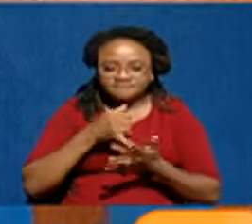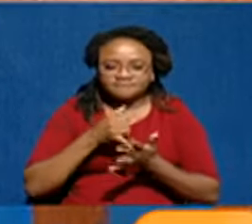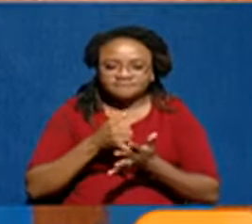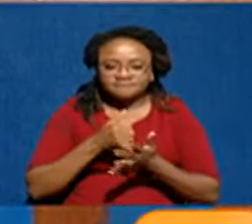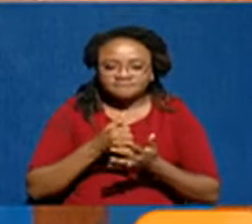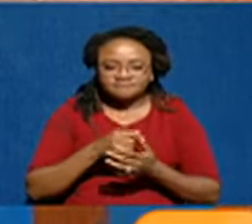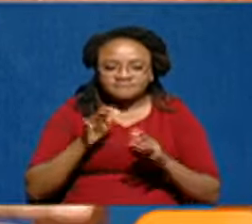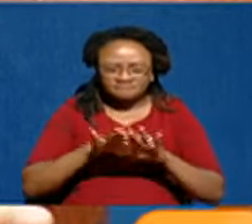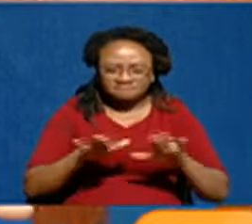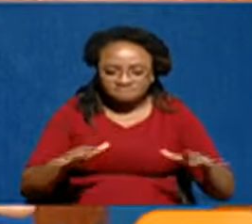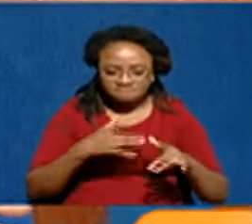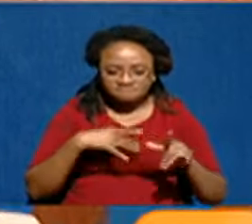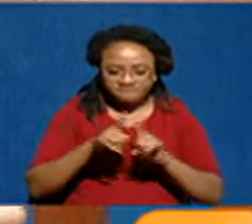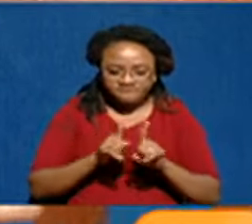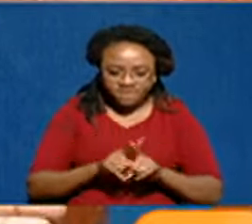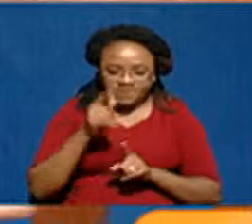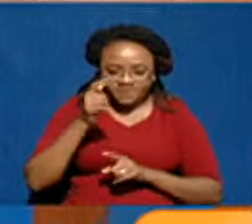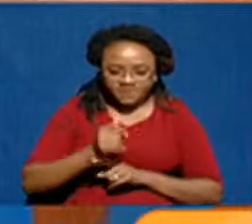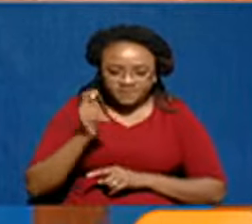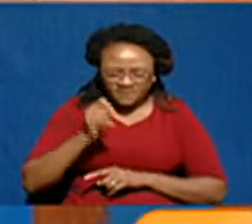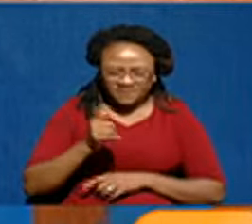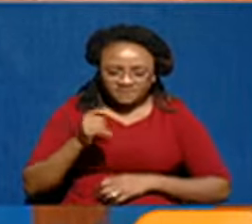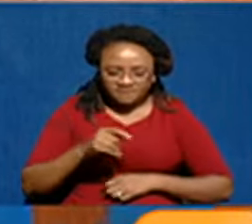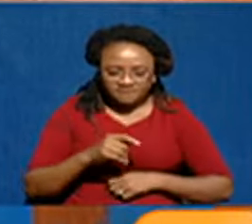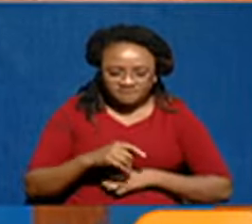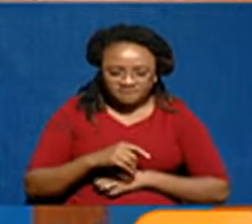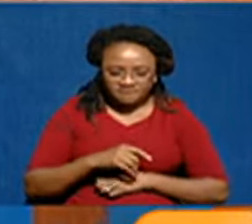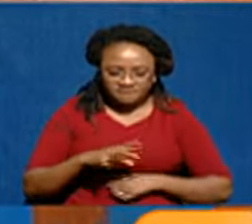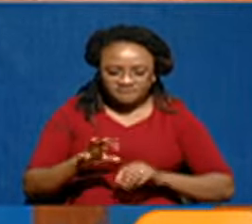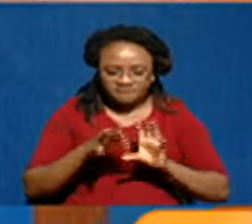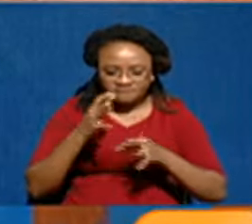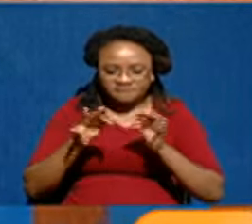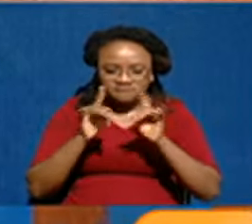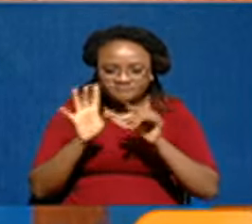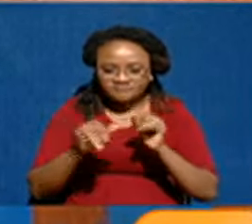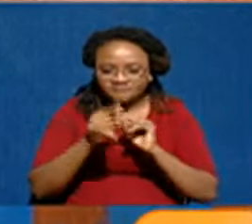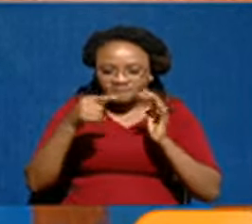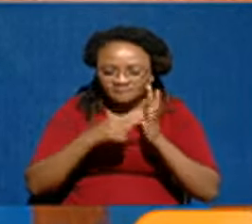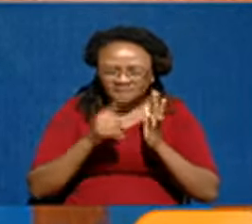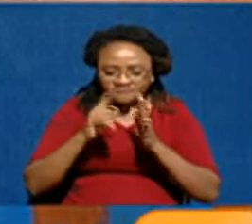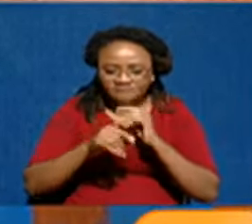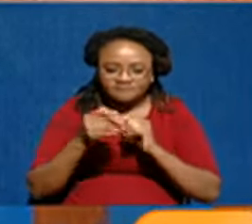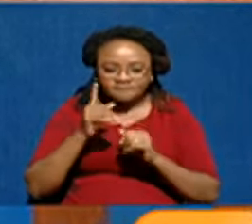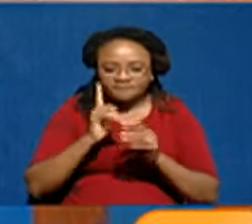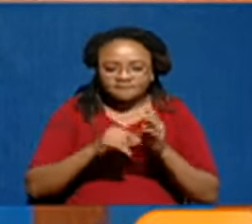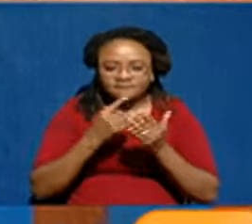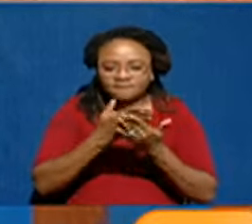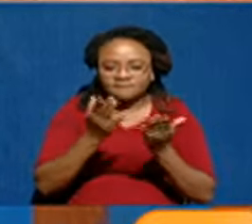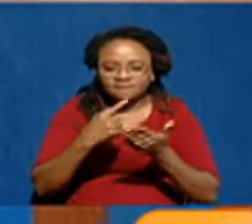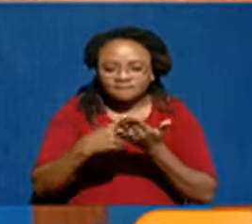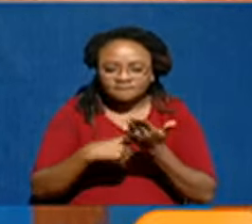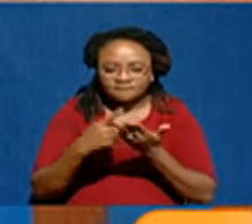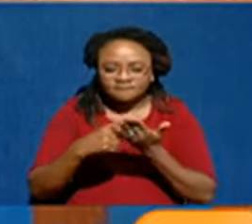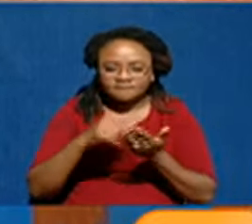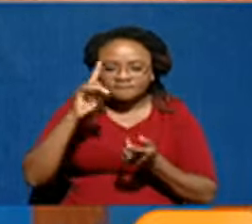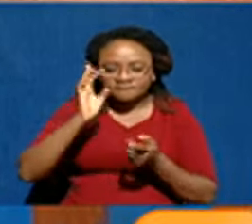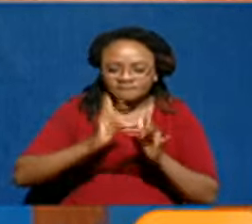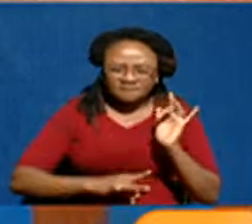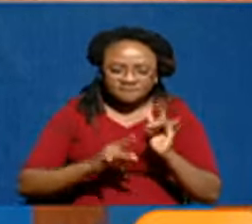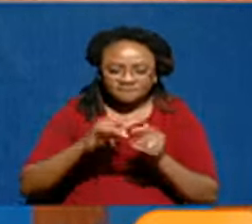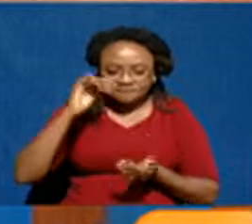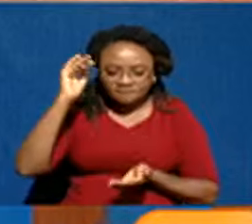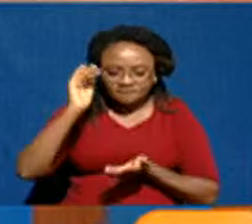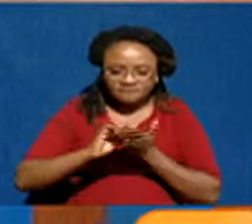establishment. Of course, the other thing is about what my brother Davji talked about. You cannot reduce the salary of the interns,